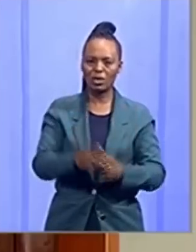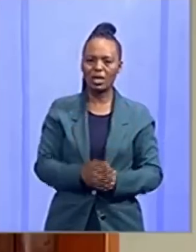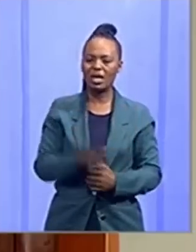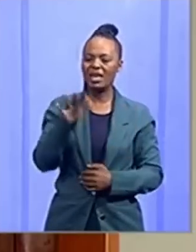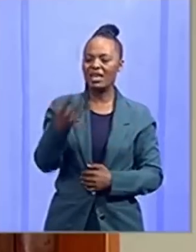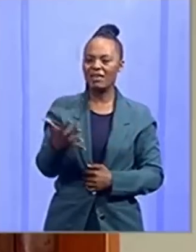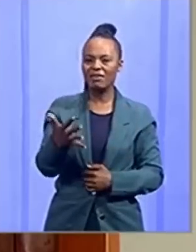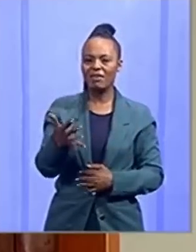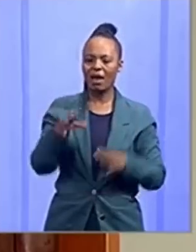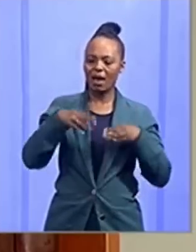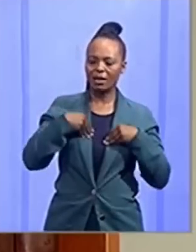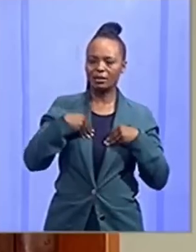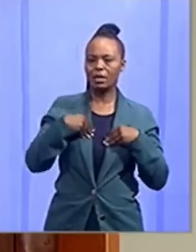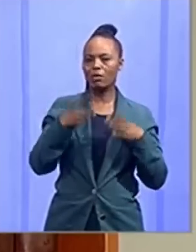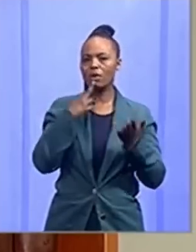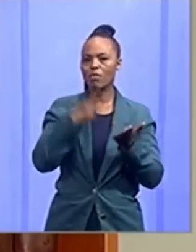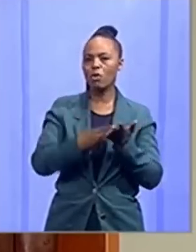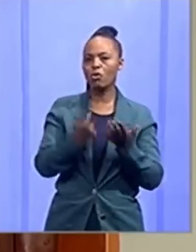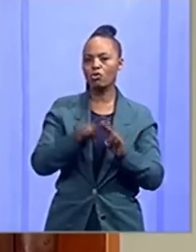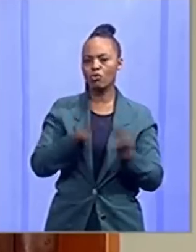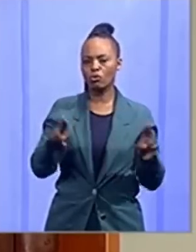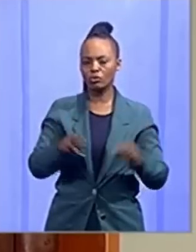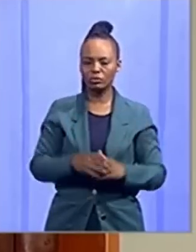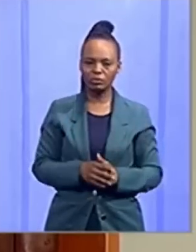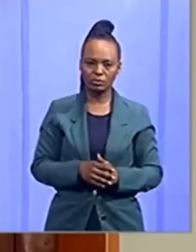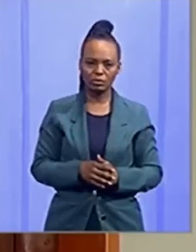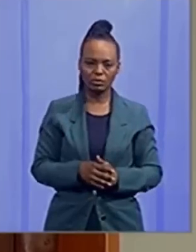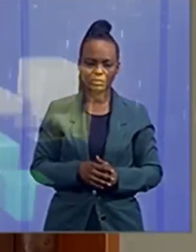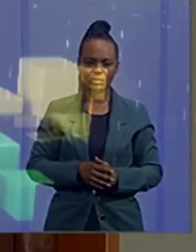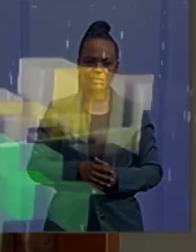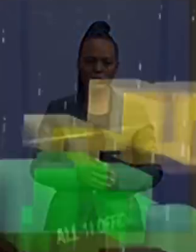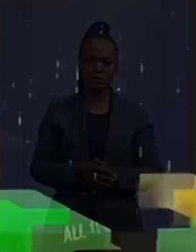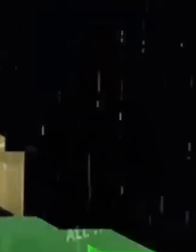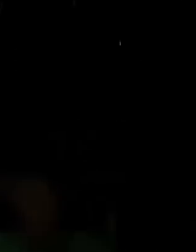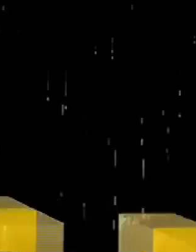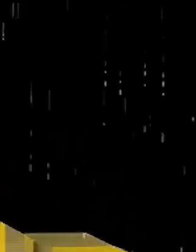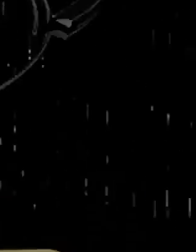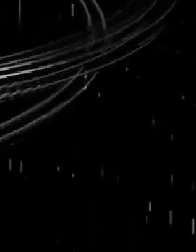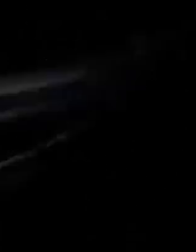whether we accept that report or we do not accept that report.